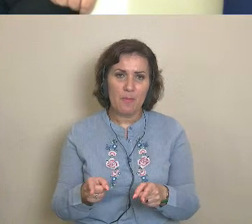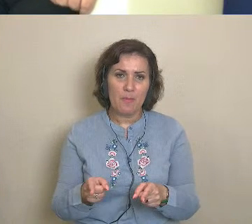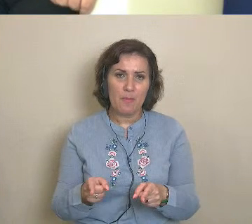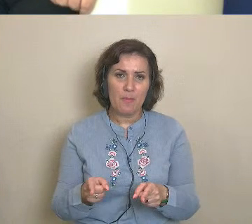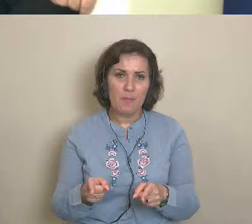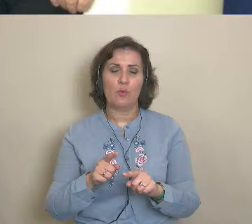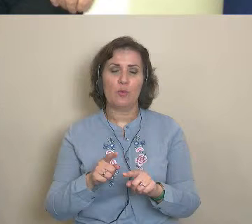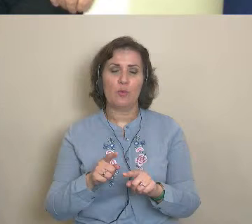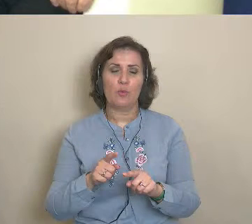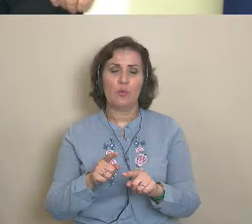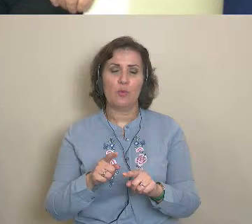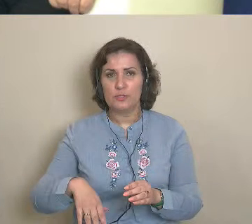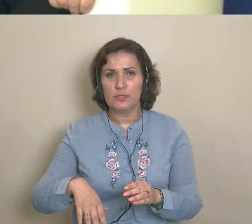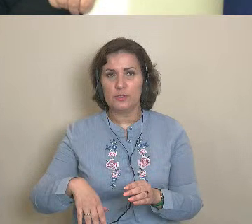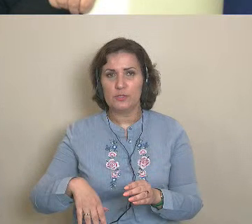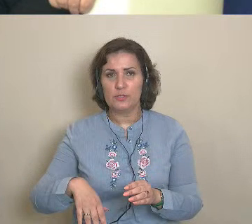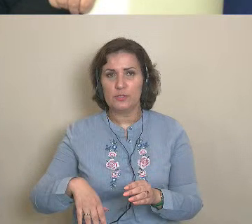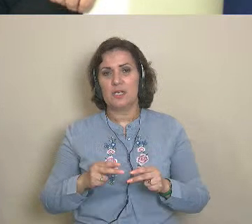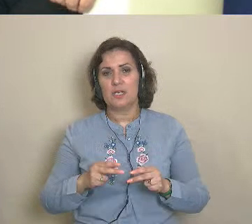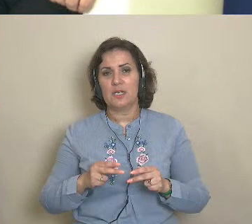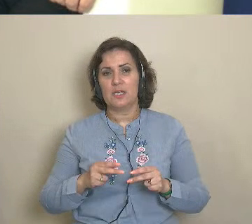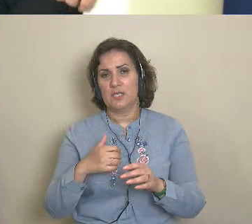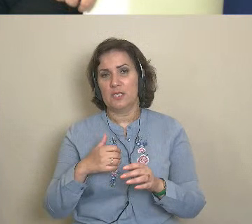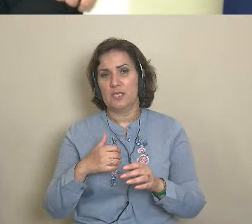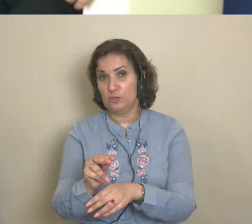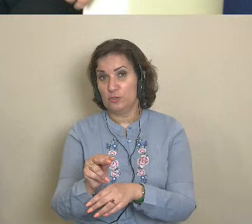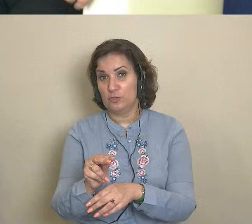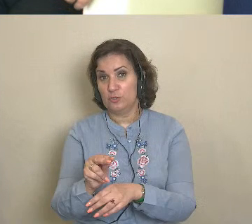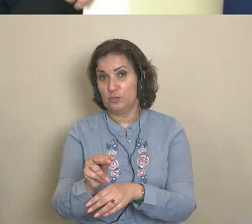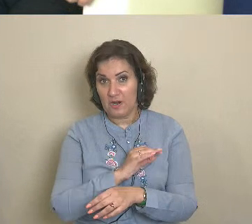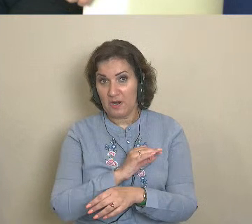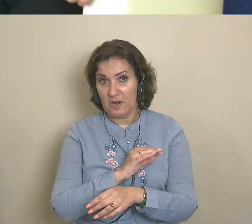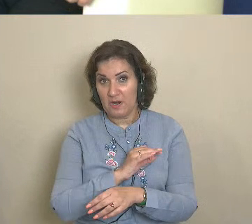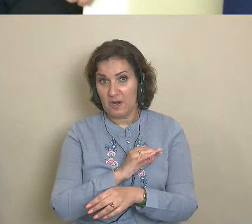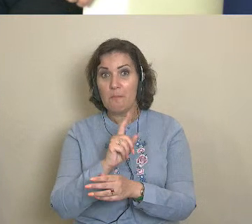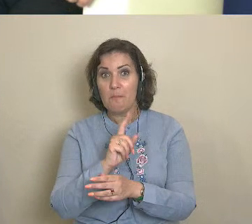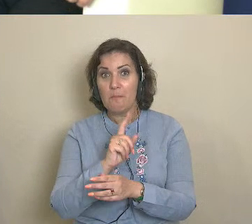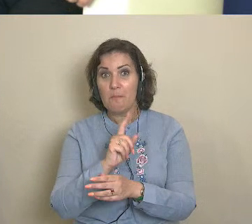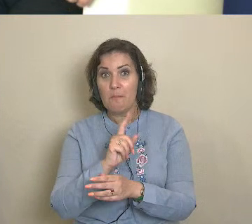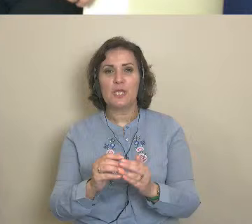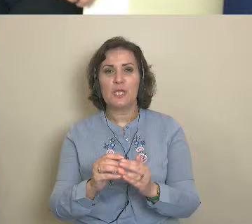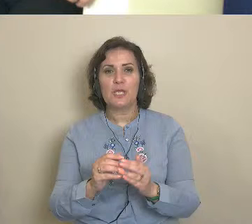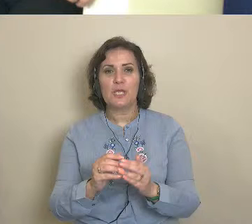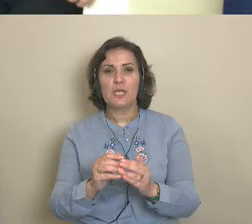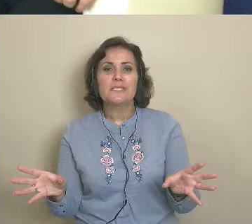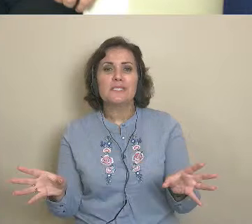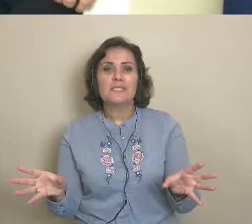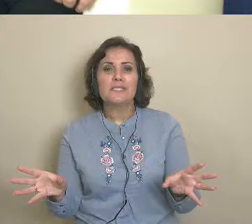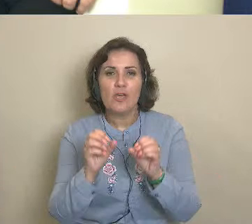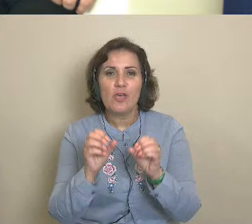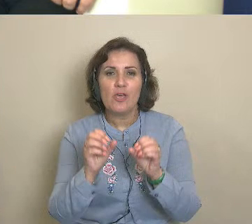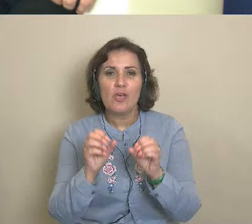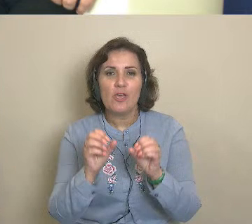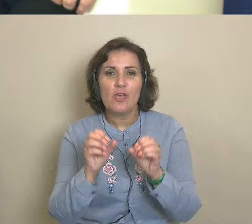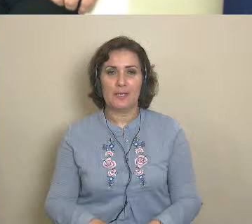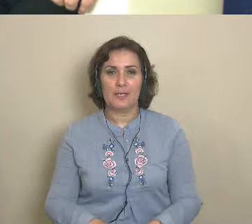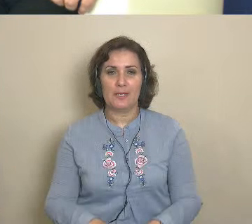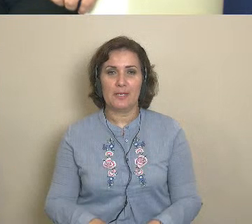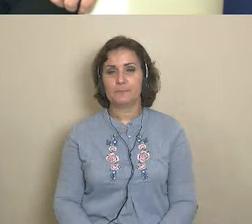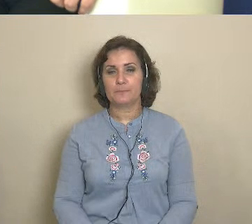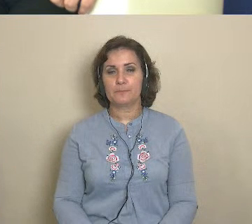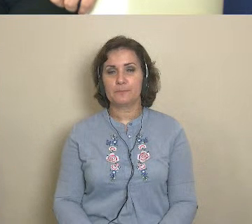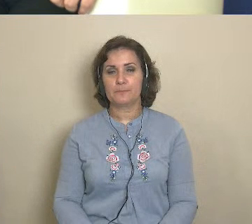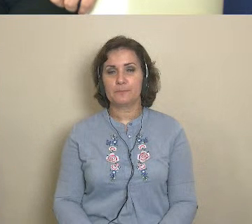use a different approach to Well, actually, the level